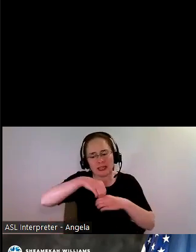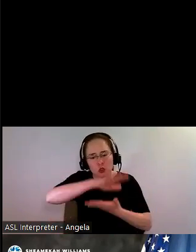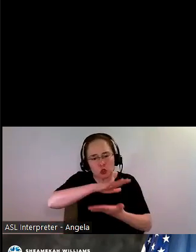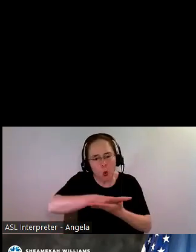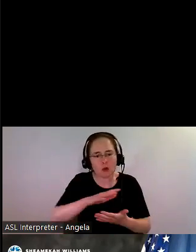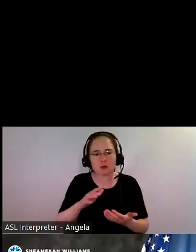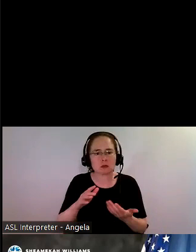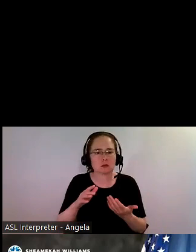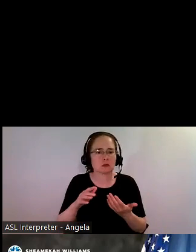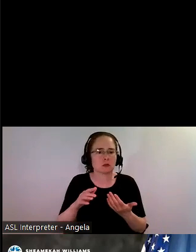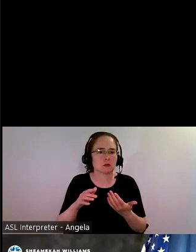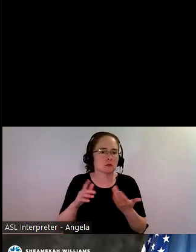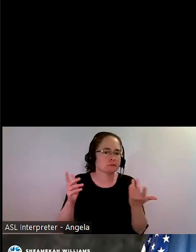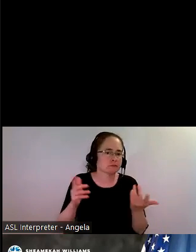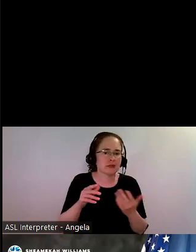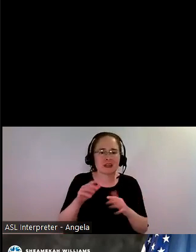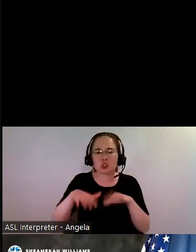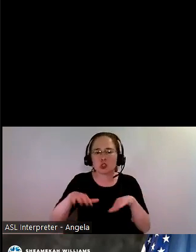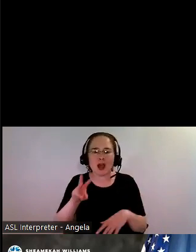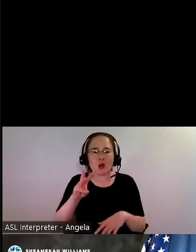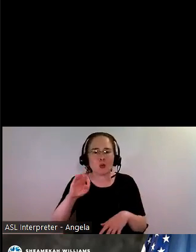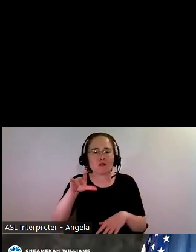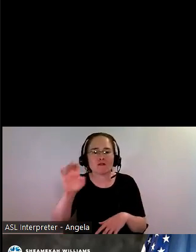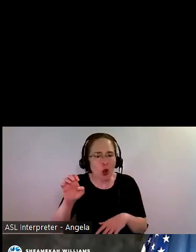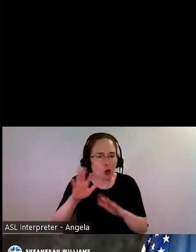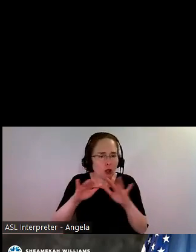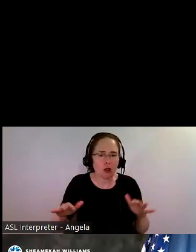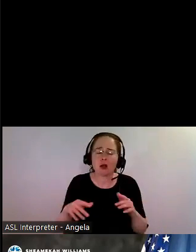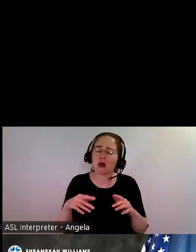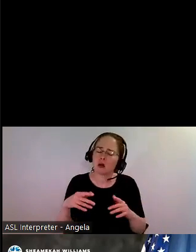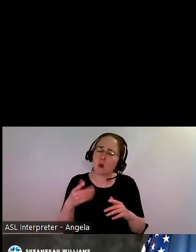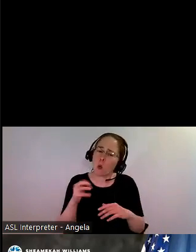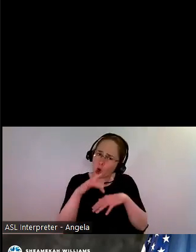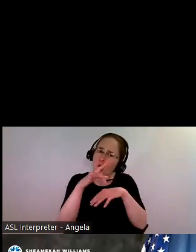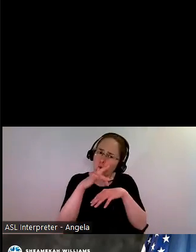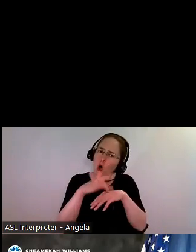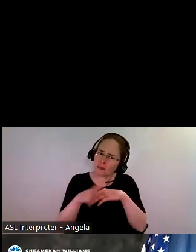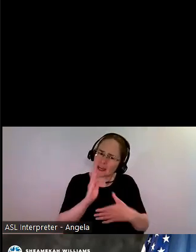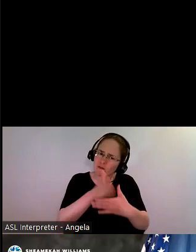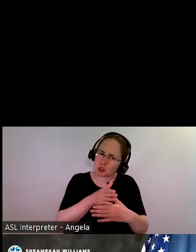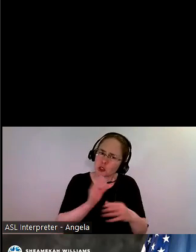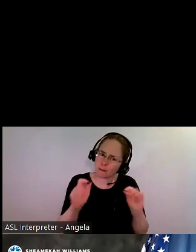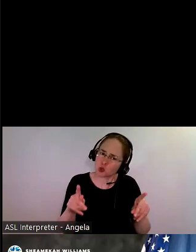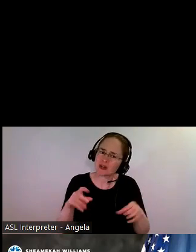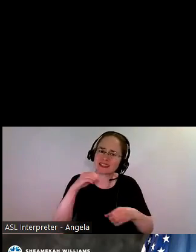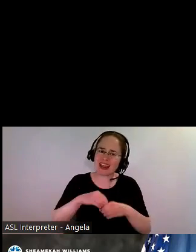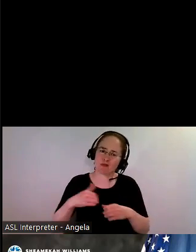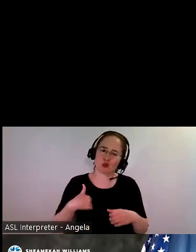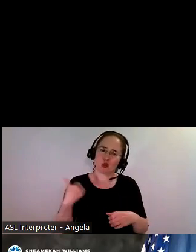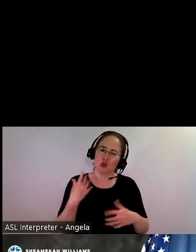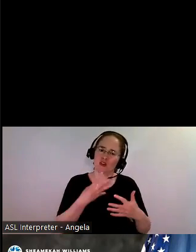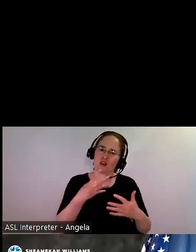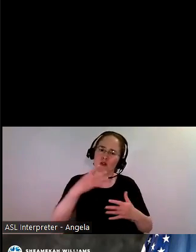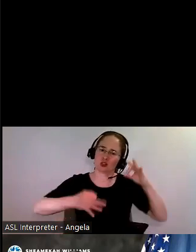crisis system, child welfare, and really look at those early opportunities for early intervention within the juvenile justice system. We know